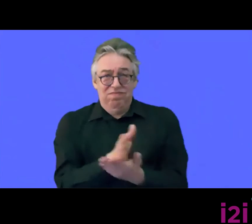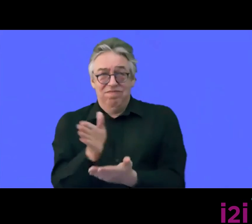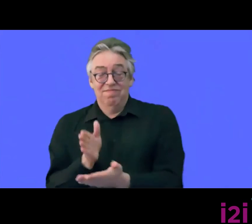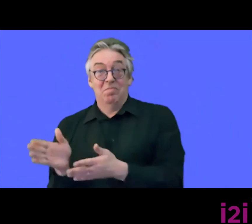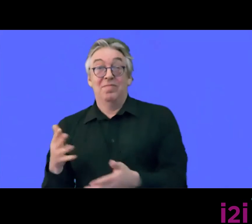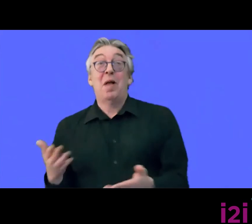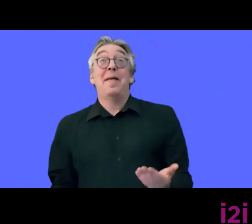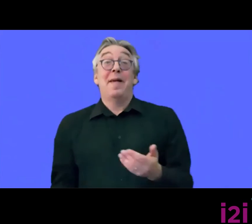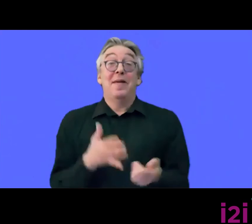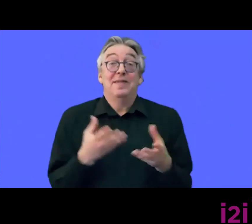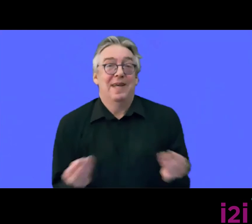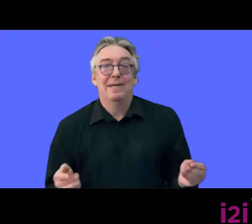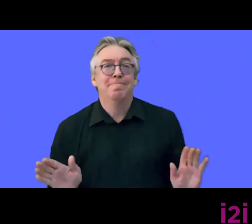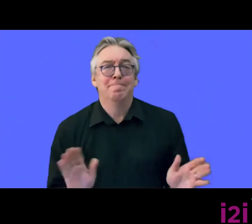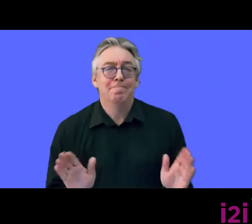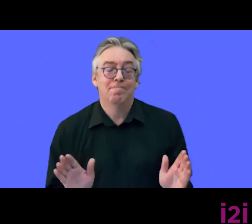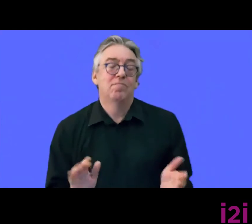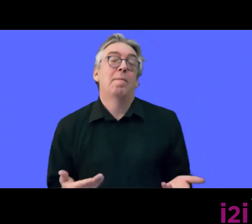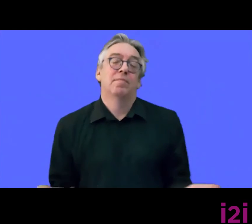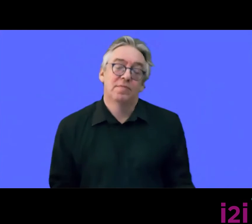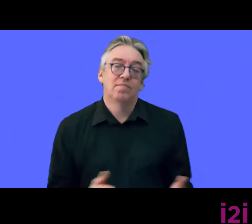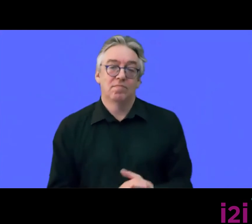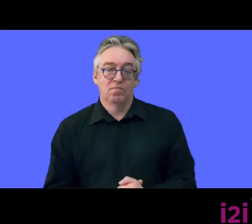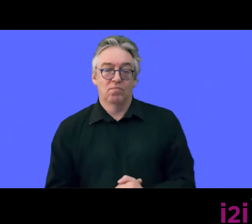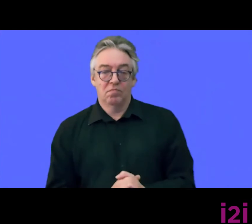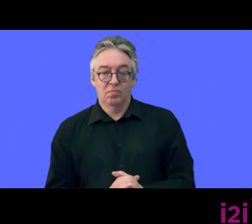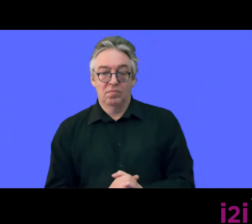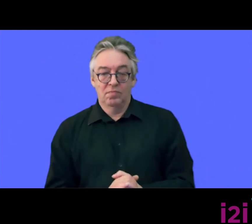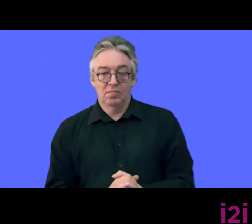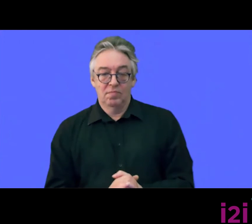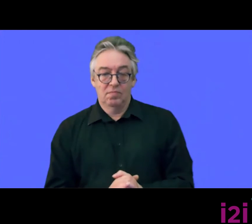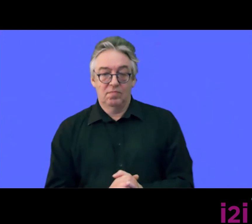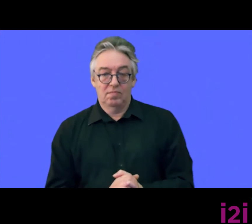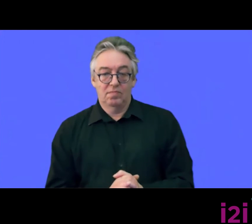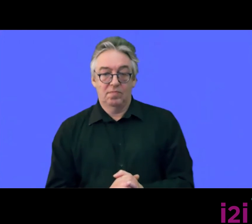that, but we are under the project. We are planning to do that, and then we also